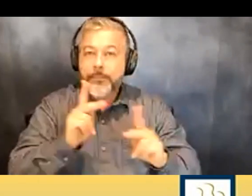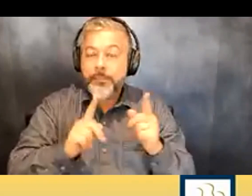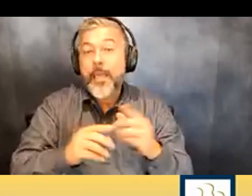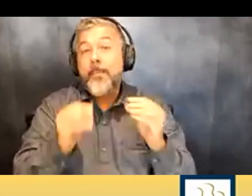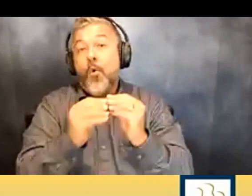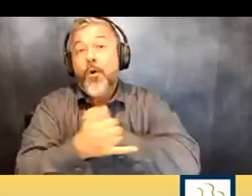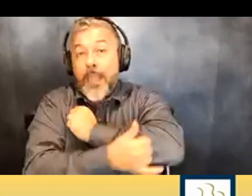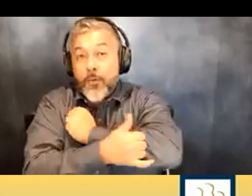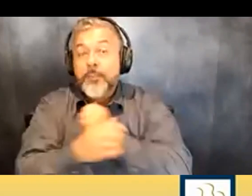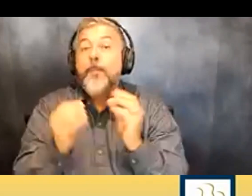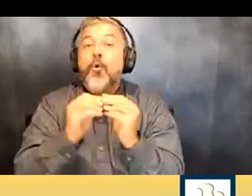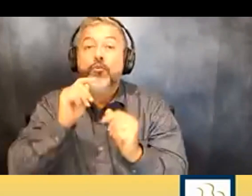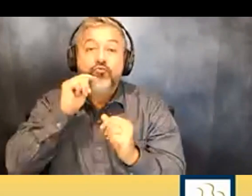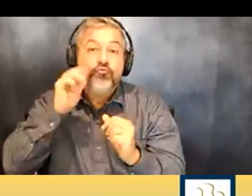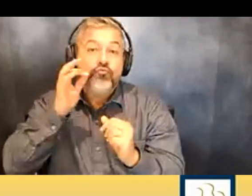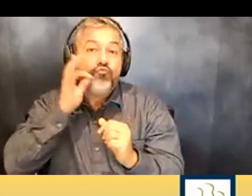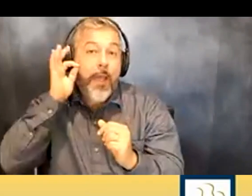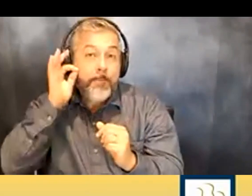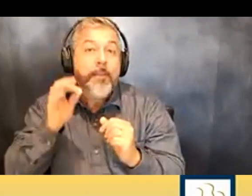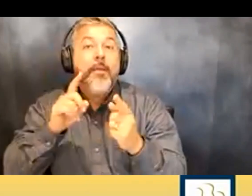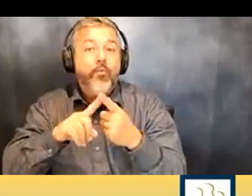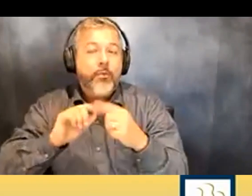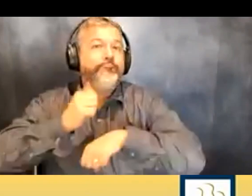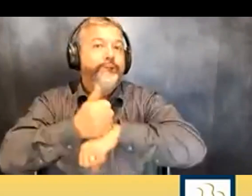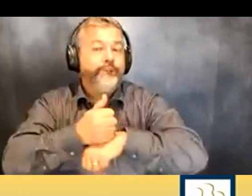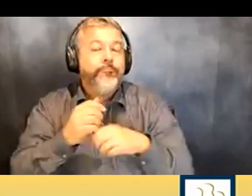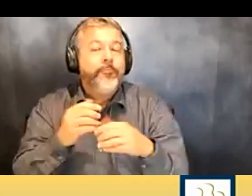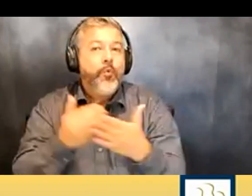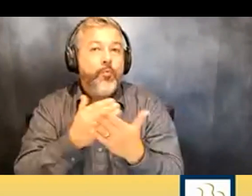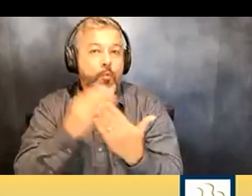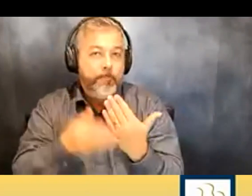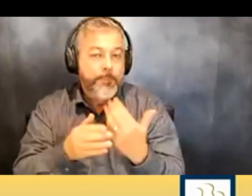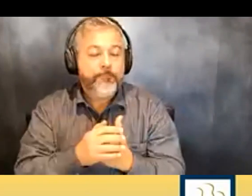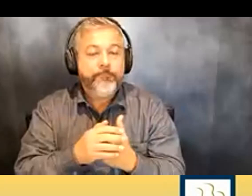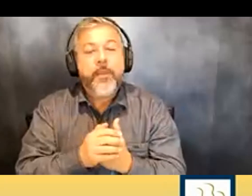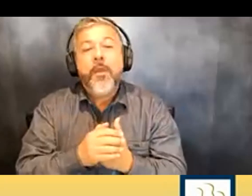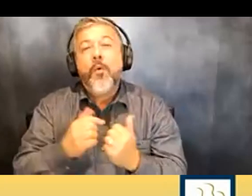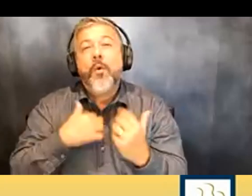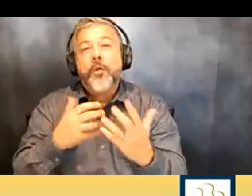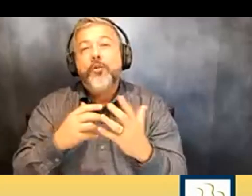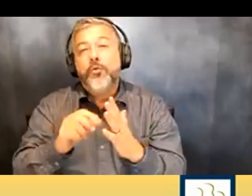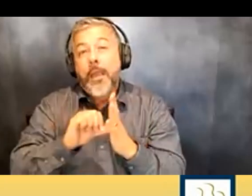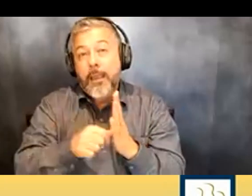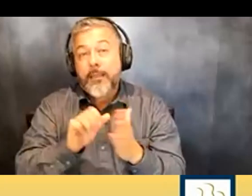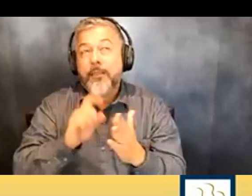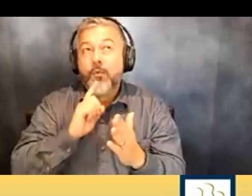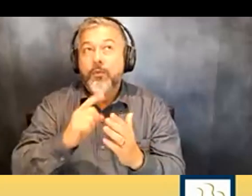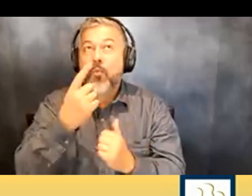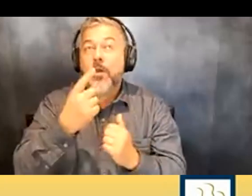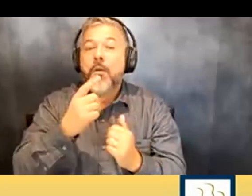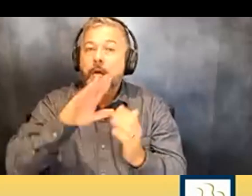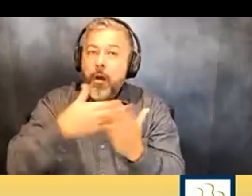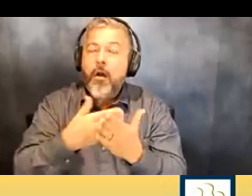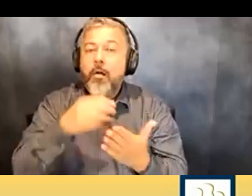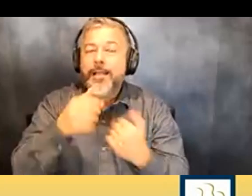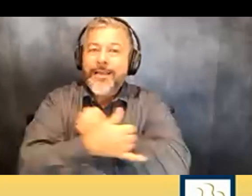establish HDAP programs. I did just want to highlight that there was a new all-county welfare directors letter that